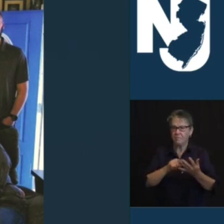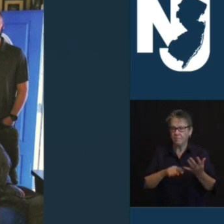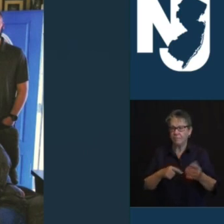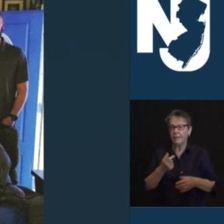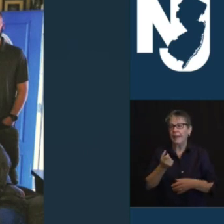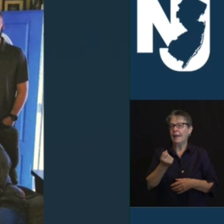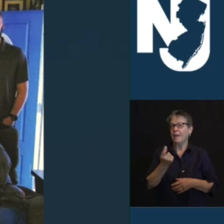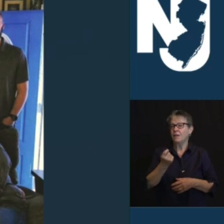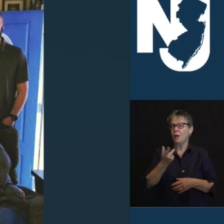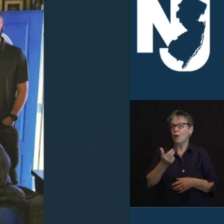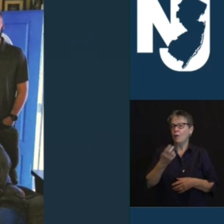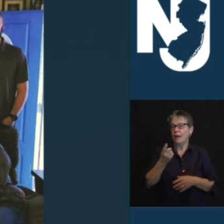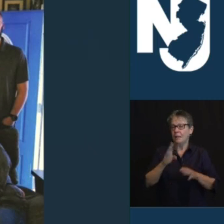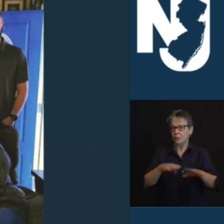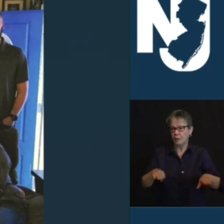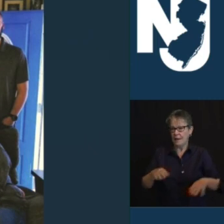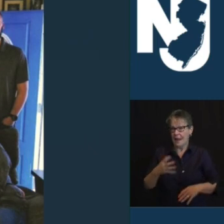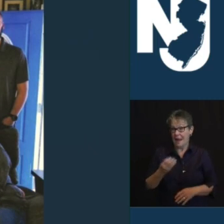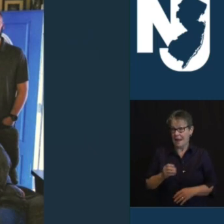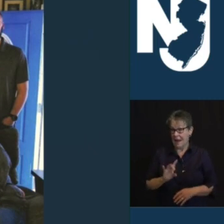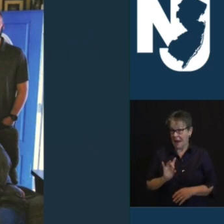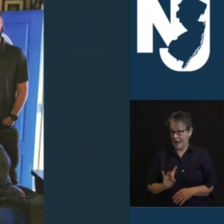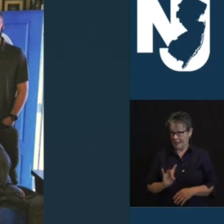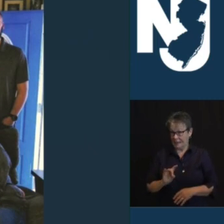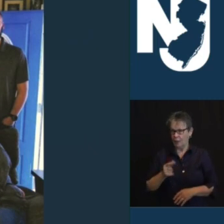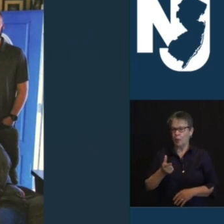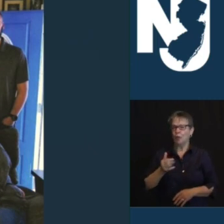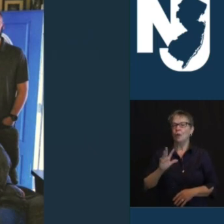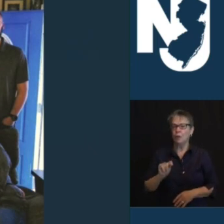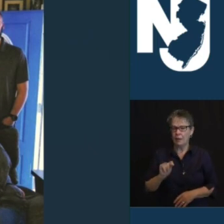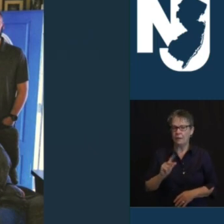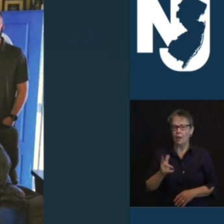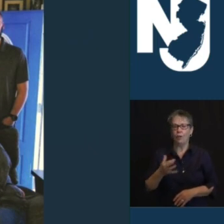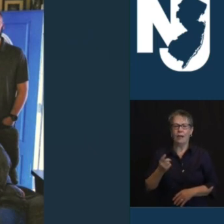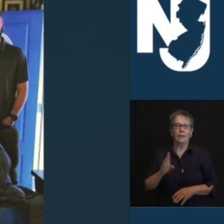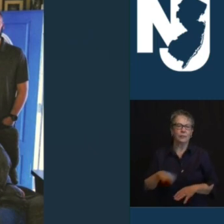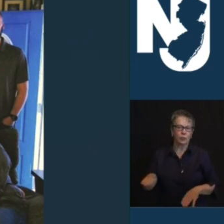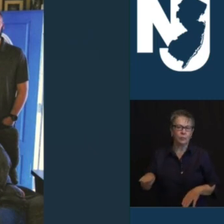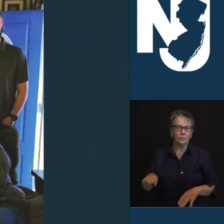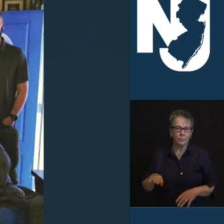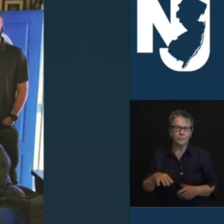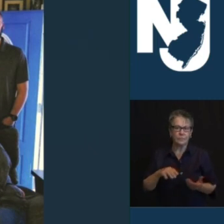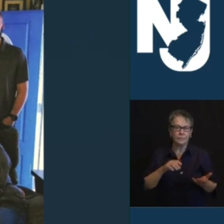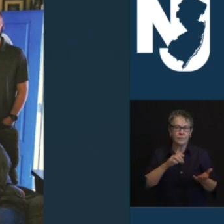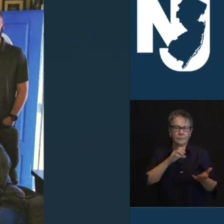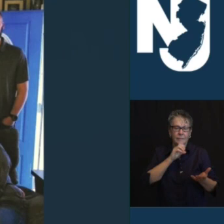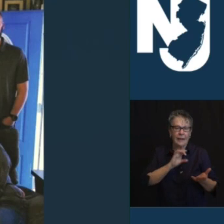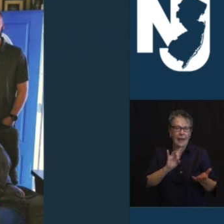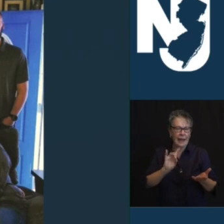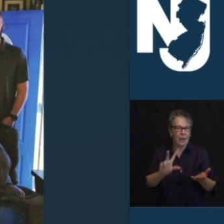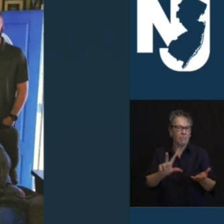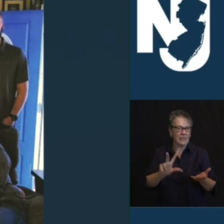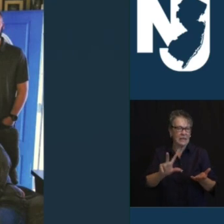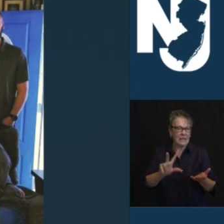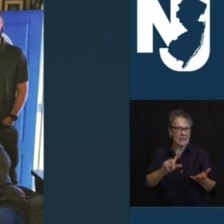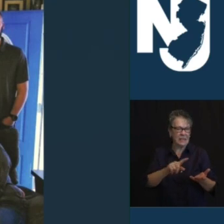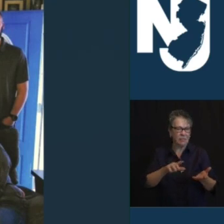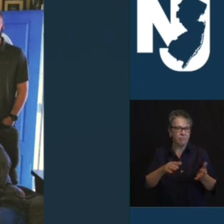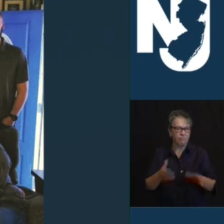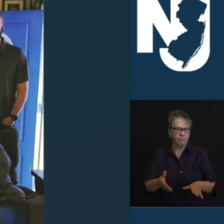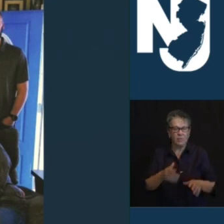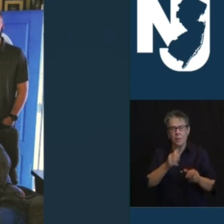8 great-grandchildren. Ronald was 83 years old. May God bless you, Ron, and watch over you and your